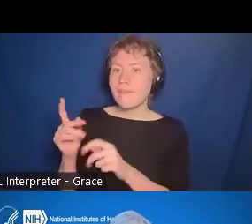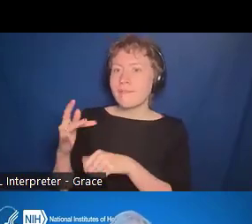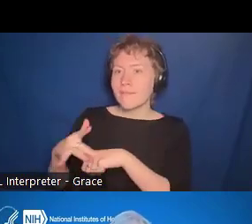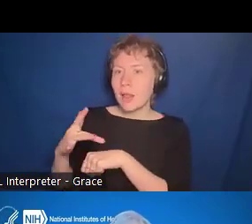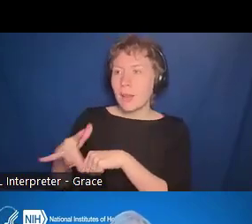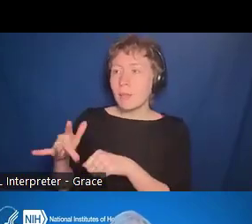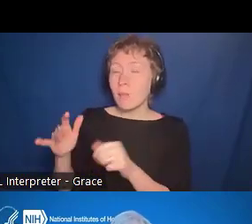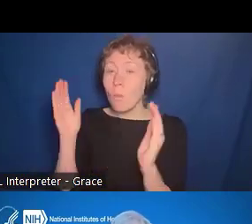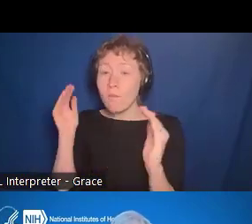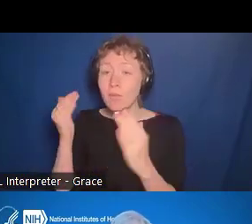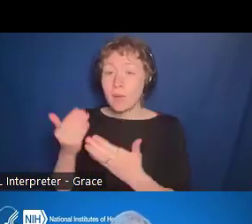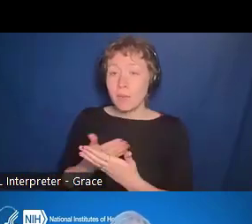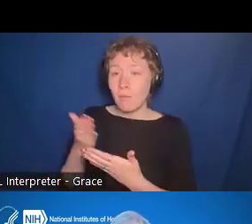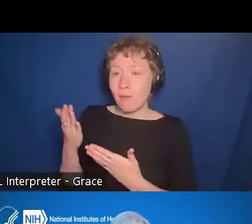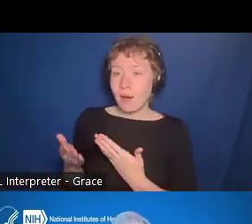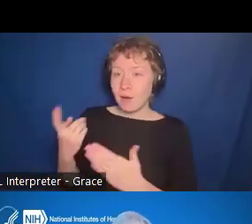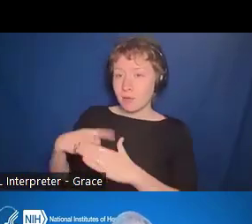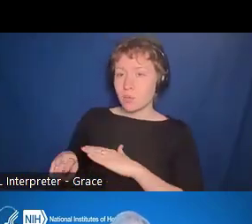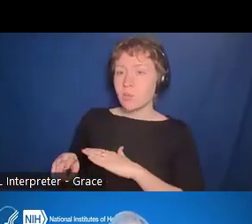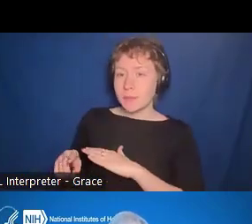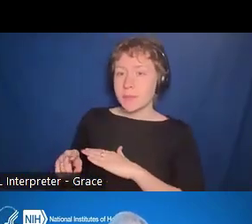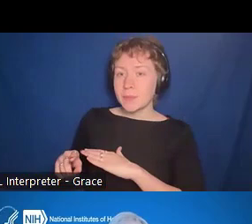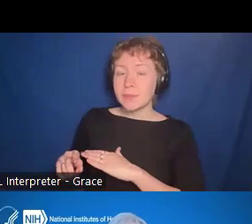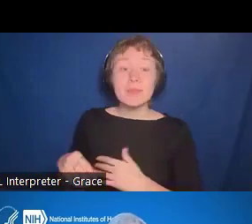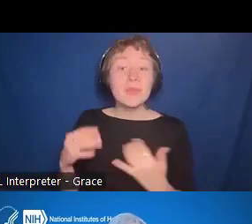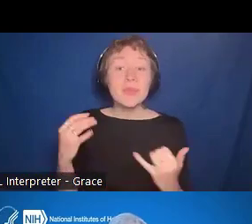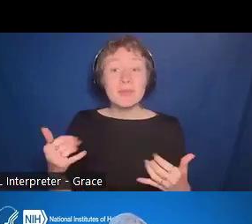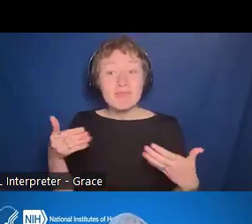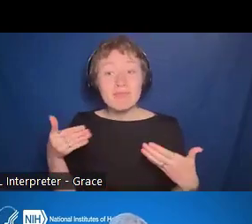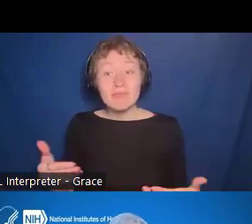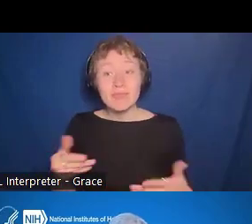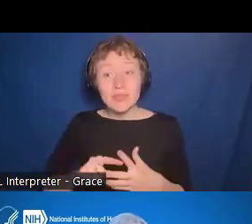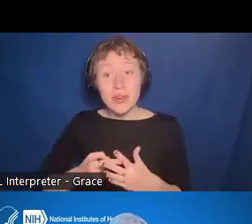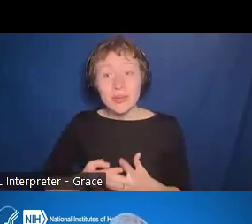the end of next week. All right, so let's begin.